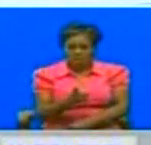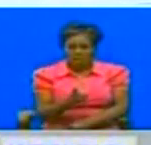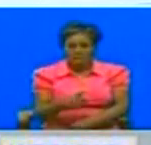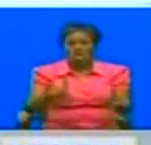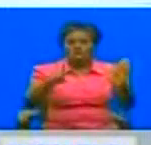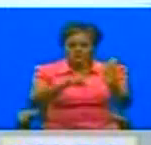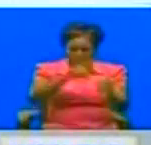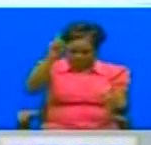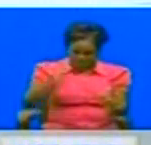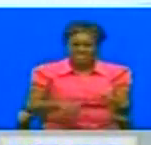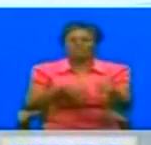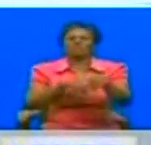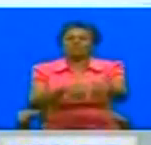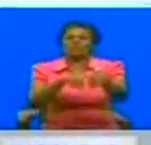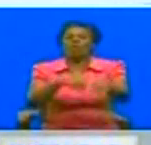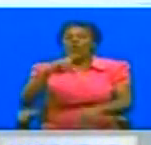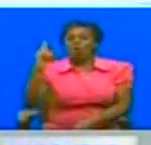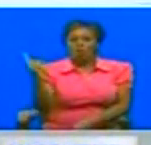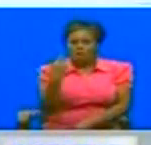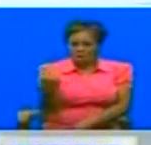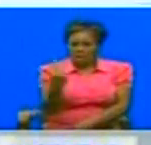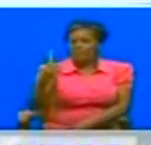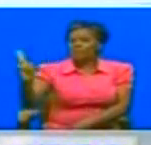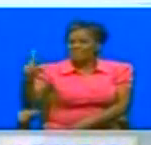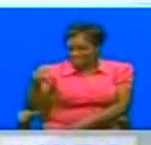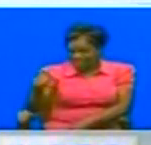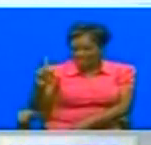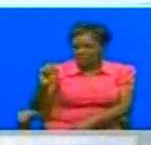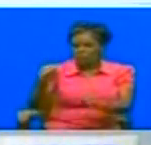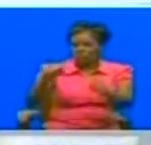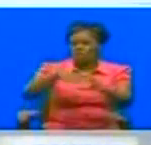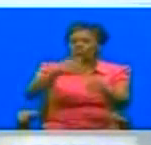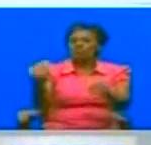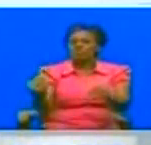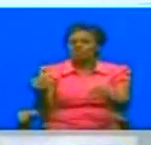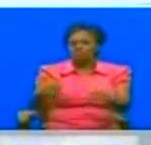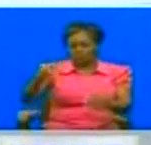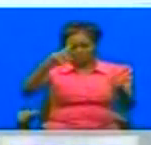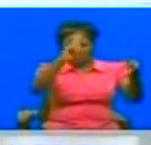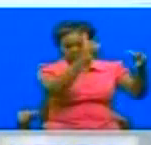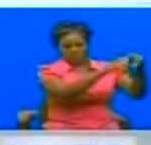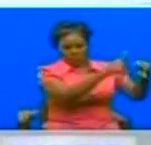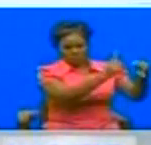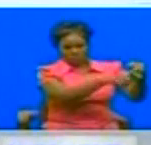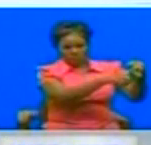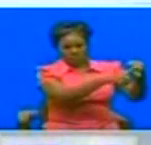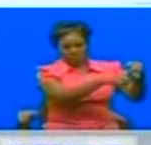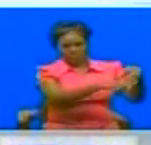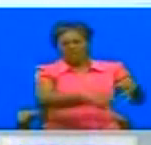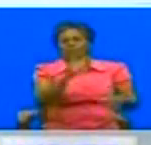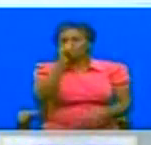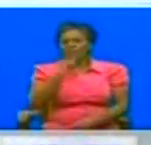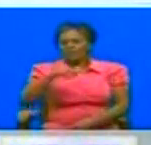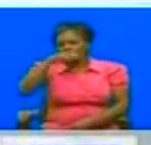law they have to follow it. So it's only the president who can call this directive back. Secondly, the whole issue of the